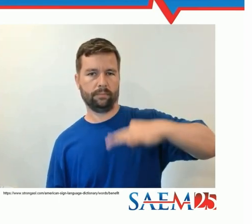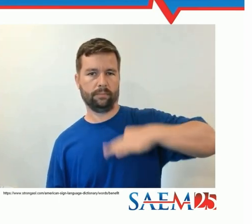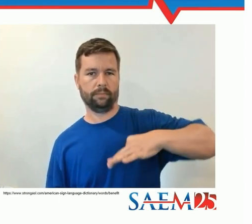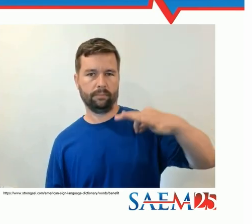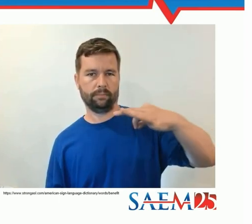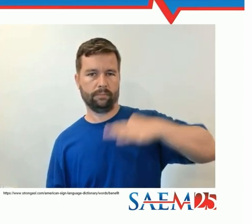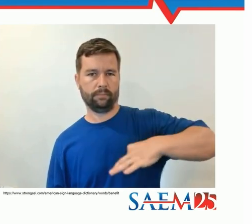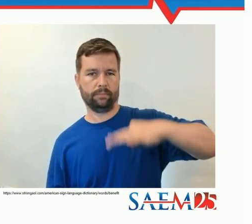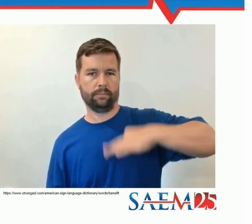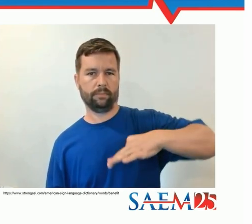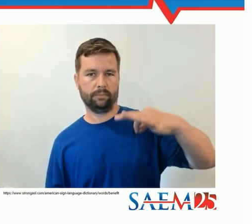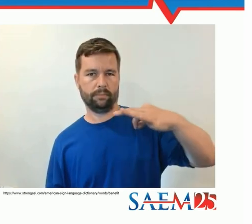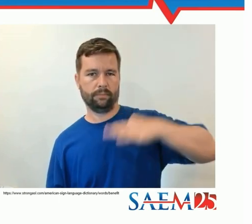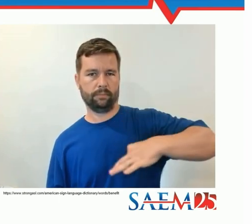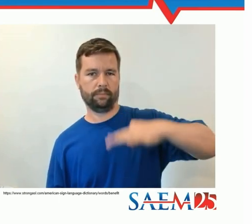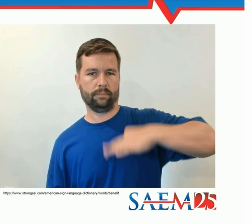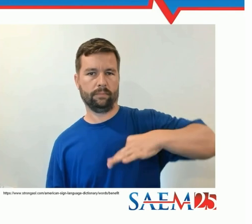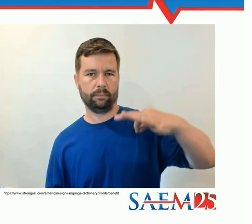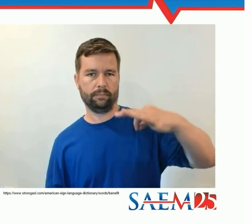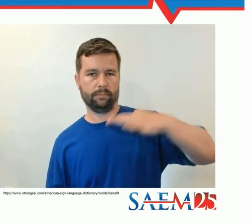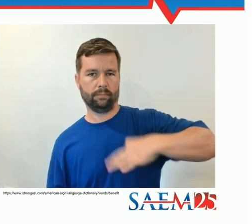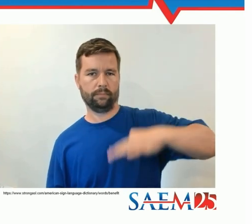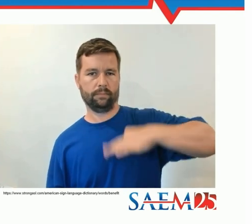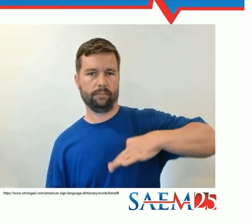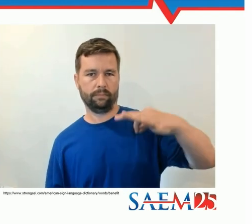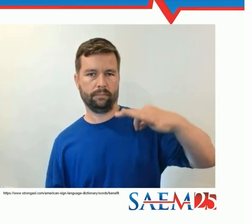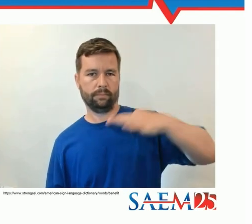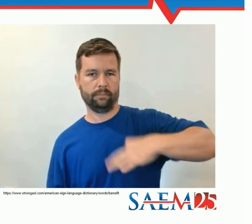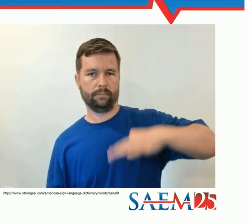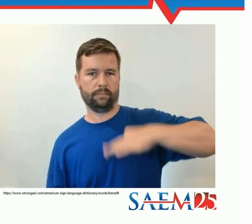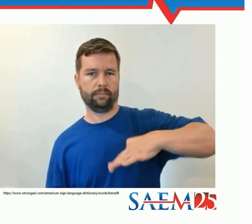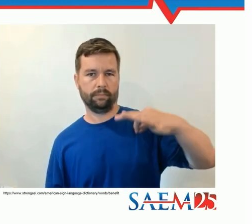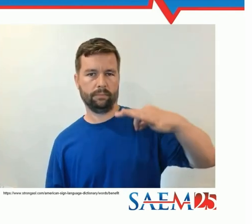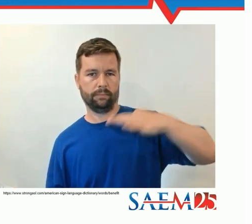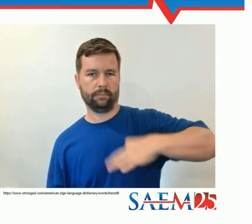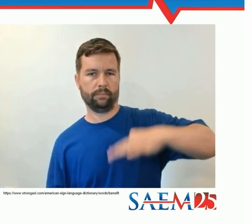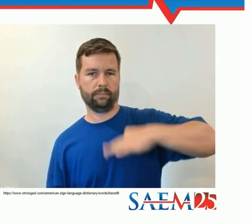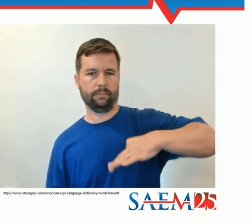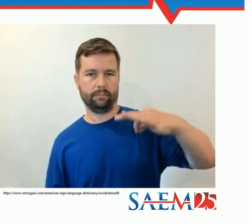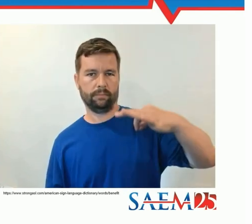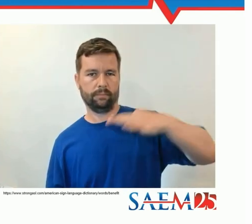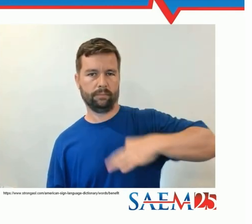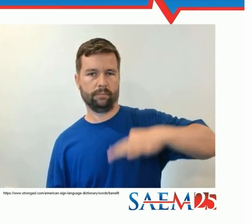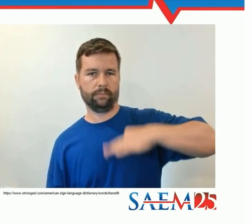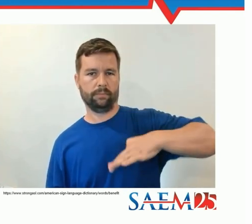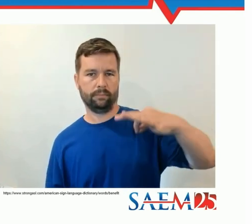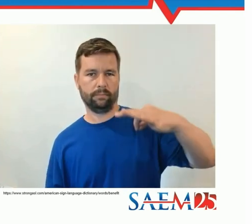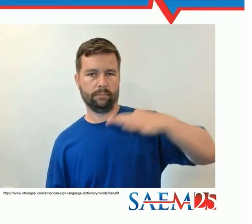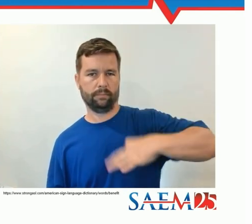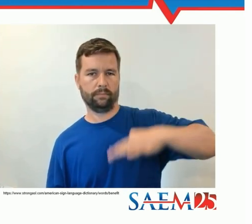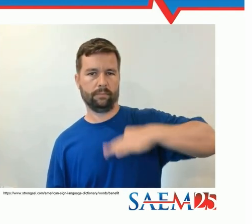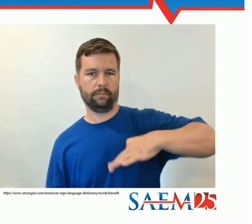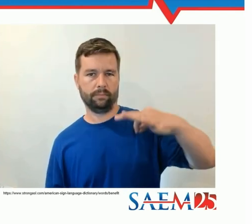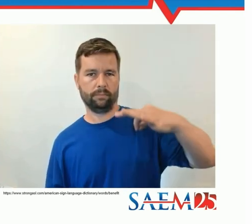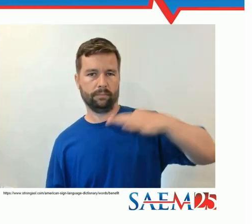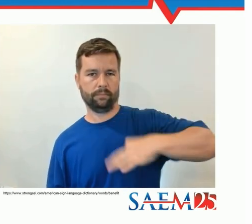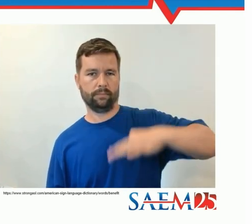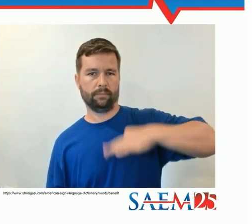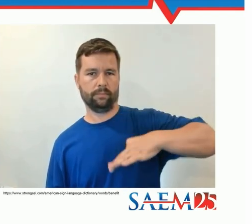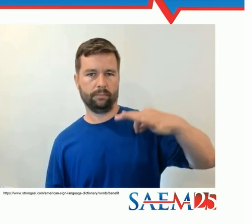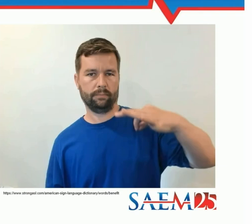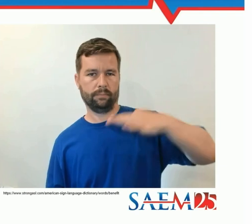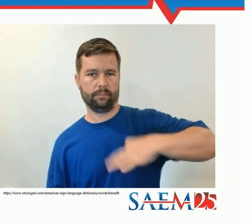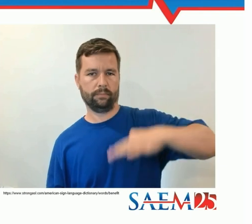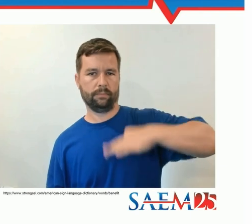that, you know, it just hasn't been done in emergency medicine. And I think part of that is a mix between, it takes